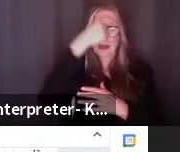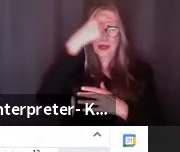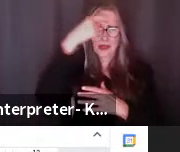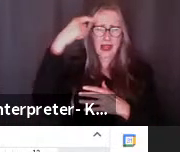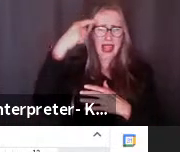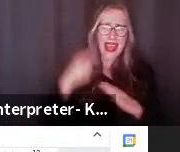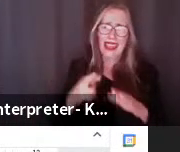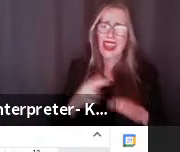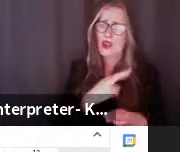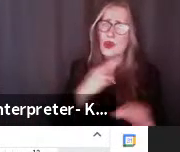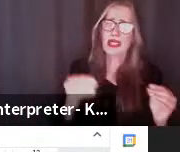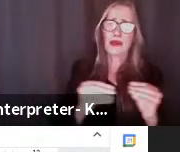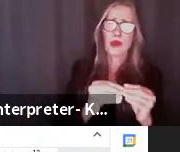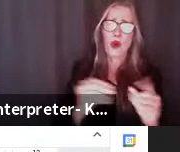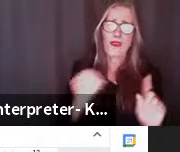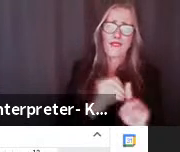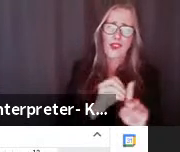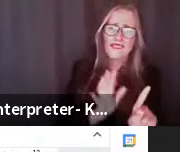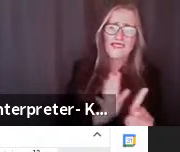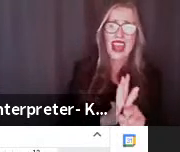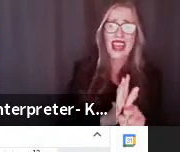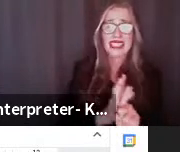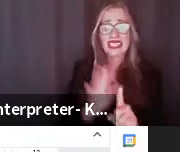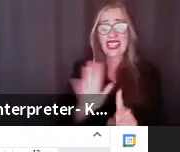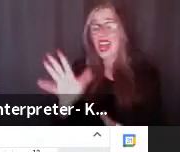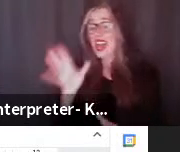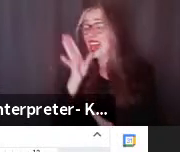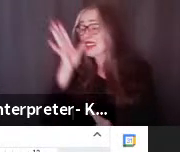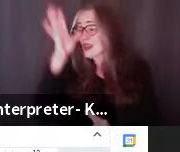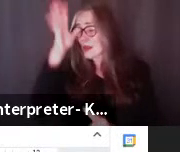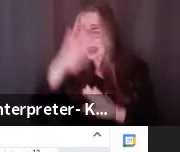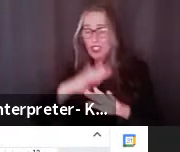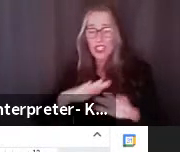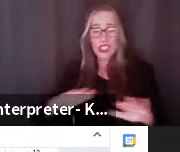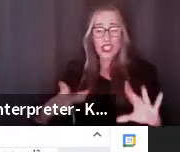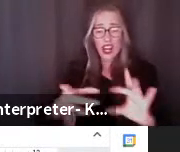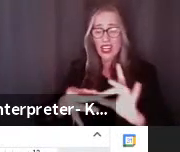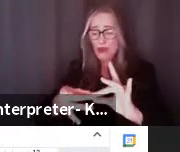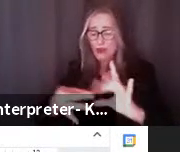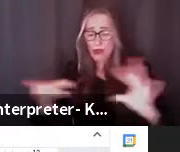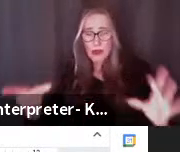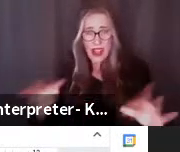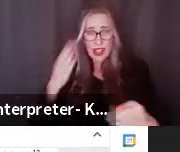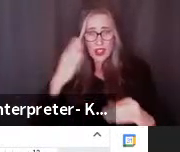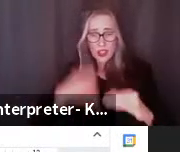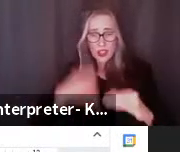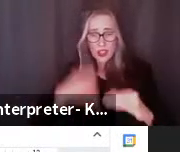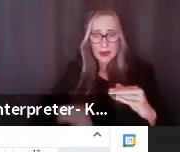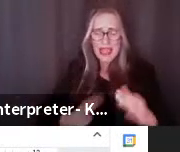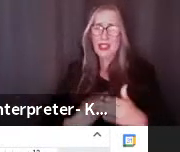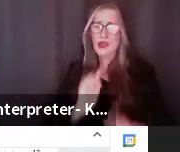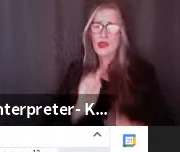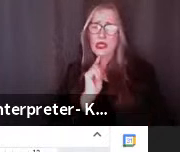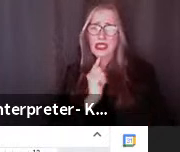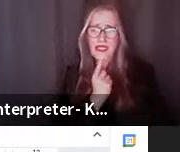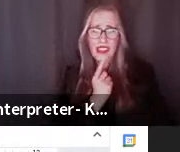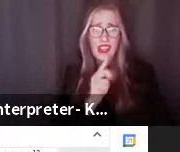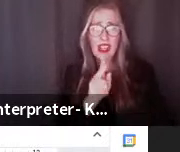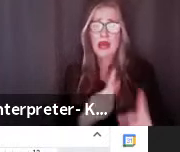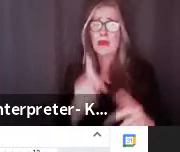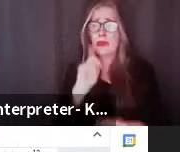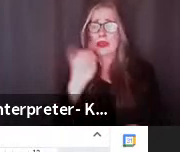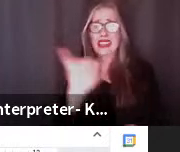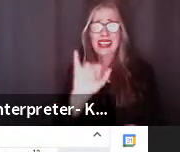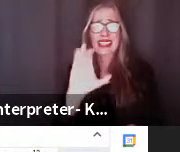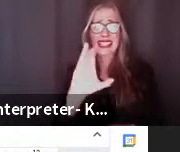care and termination of their parent-child relationship is considered so severe that it is likened in case lot of the civil death penalty